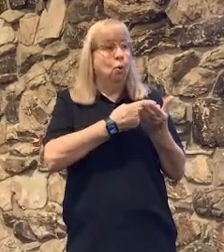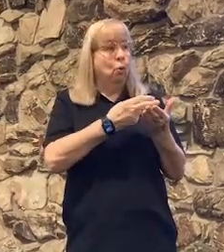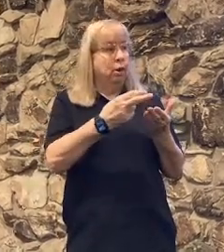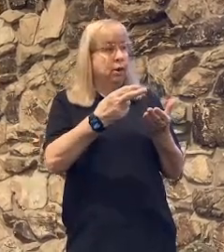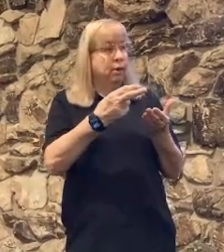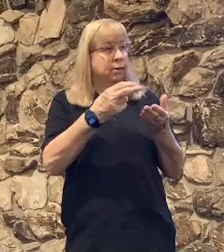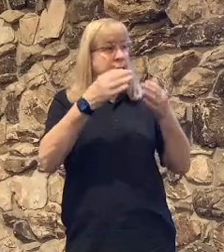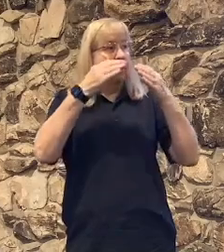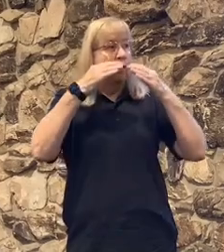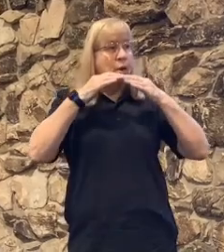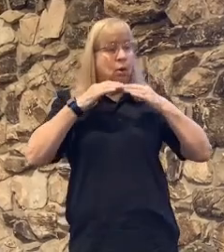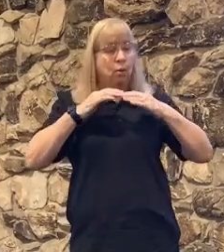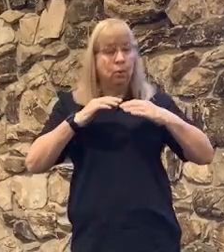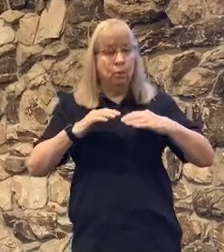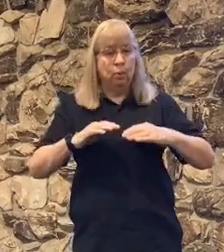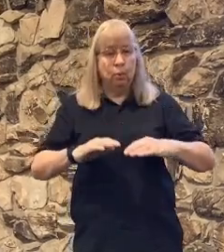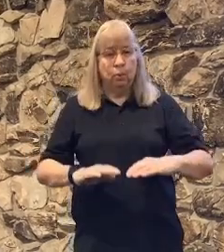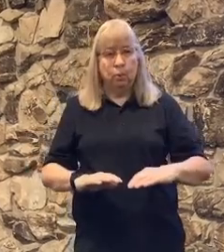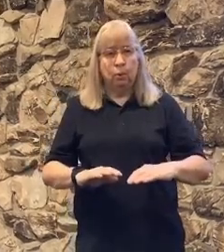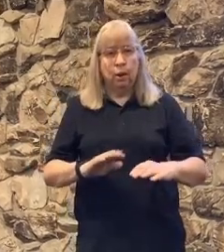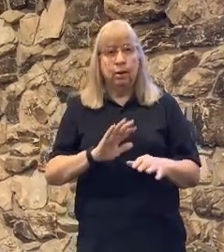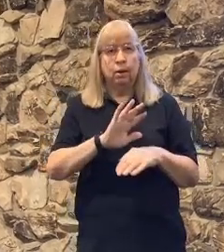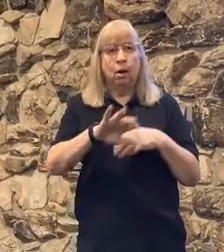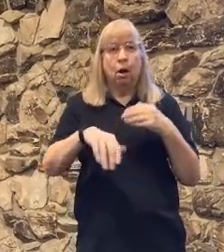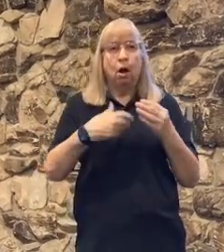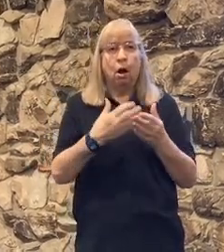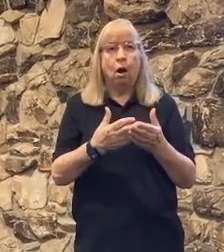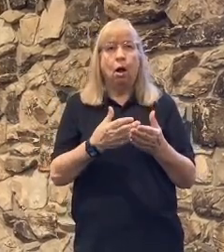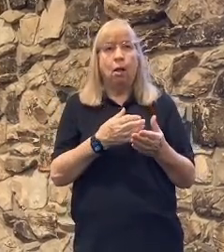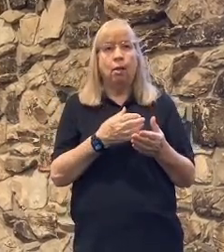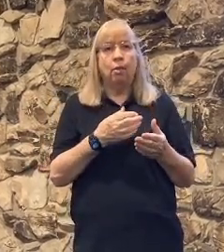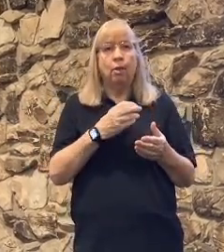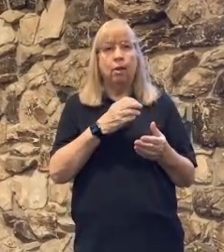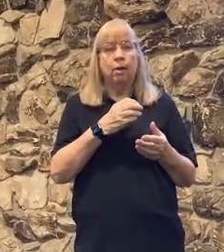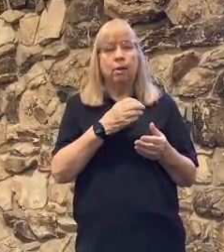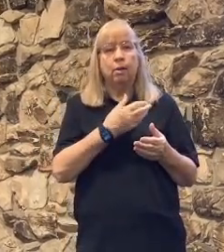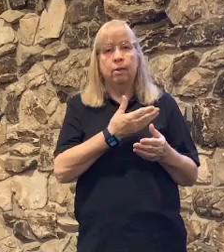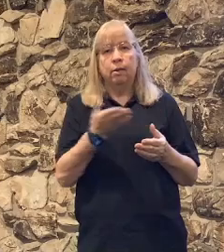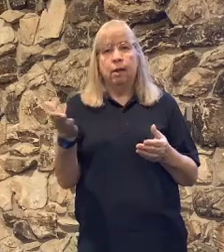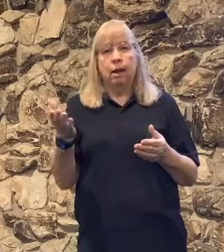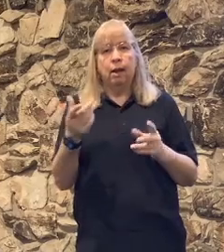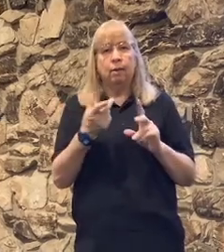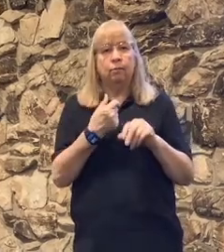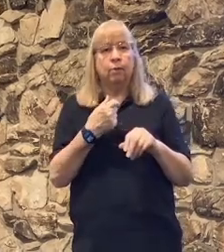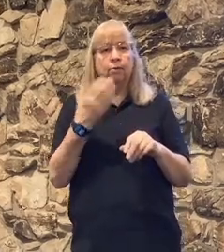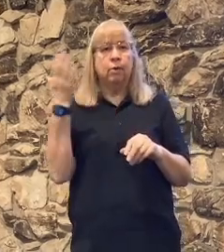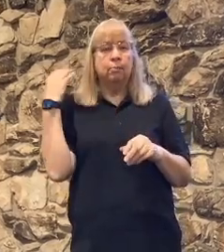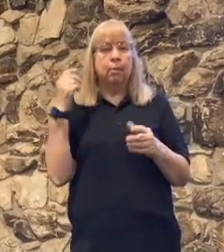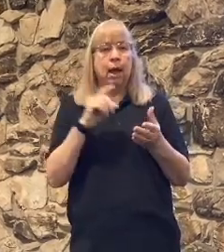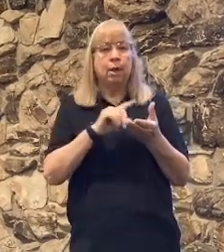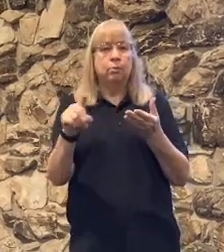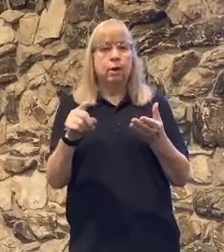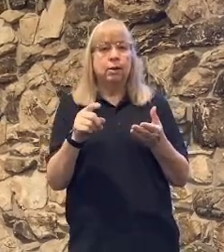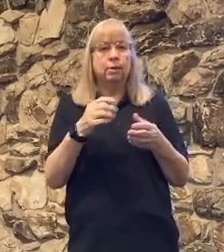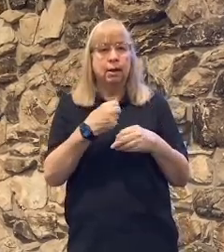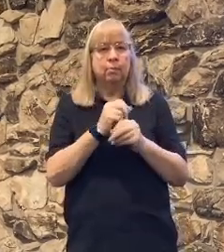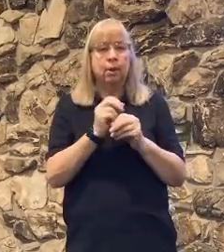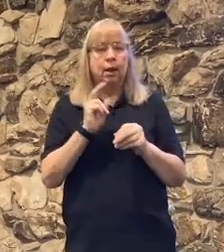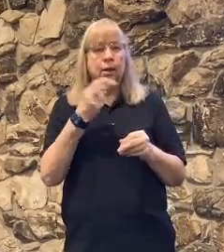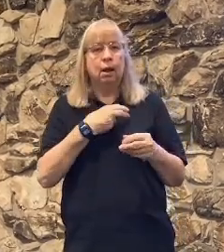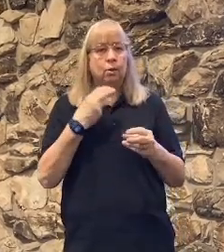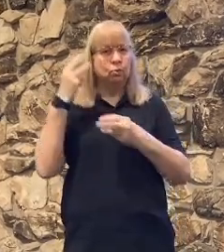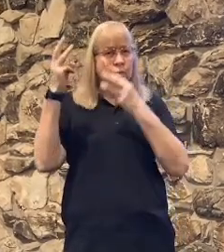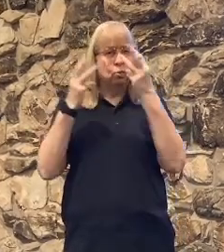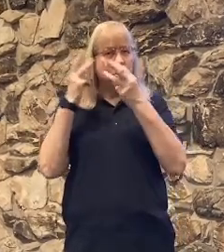we exhale all of the stuff from this past week that has caused us worry